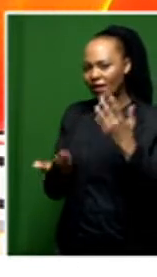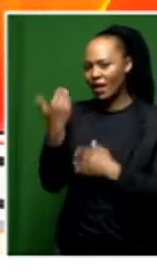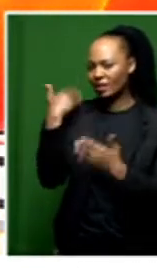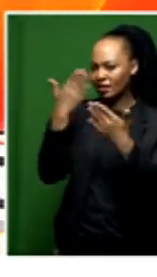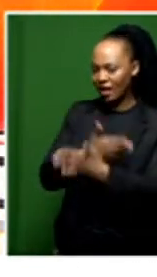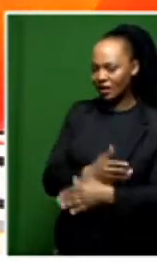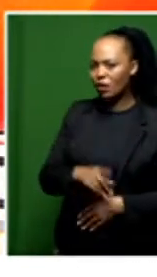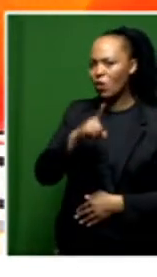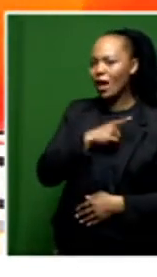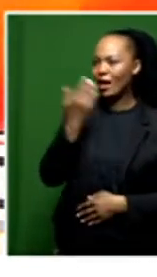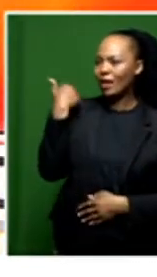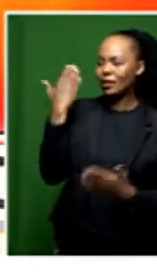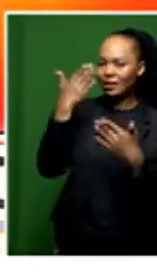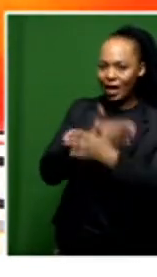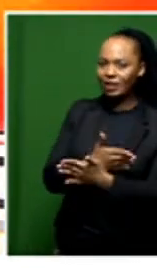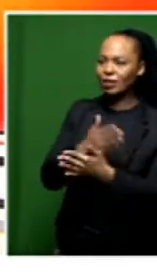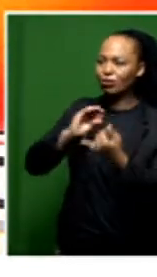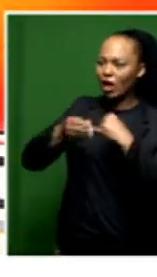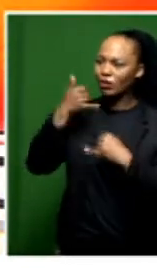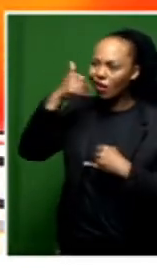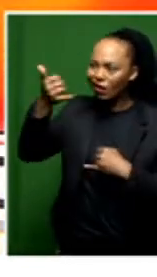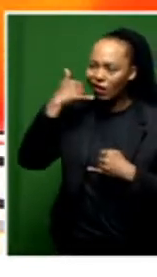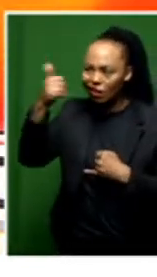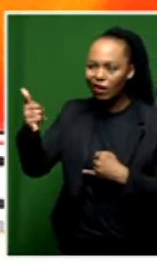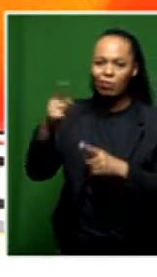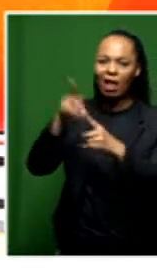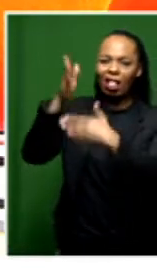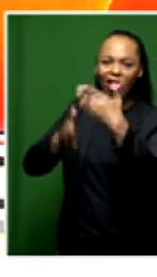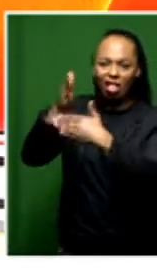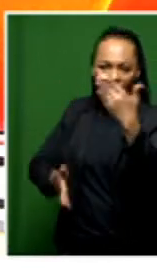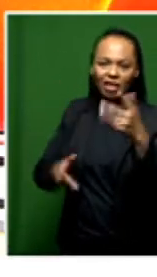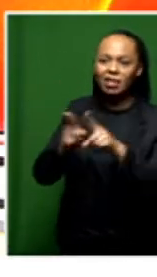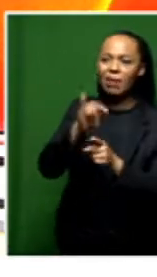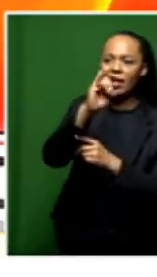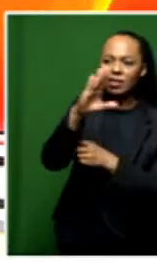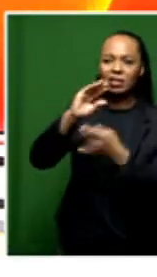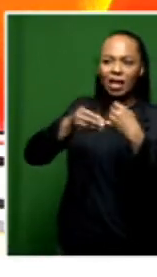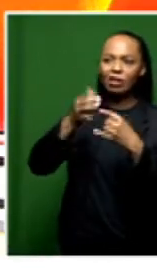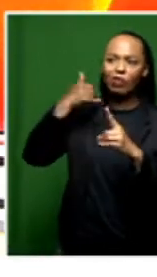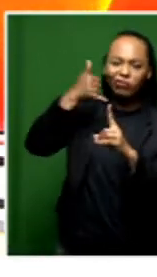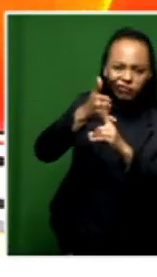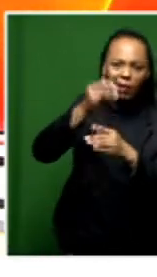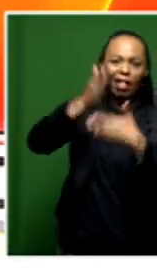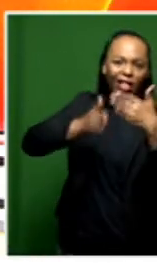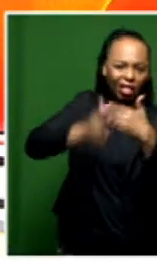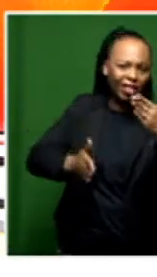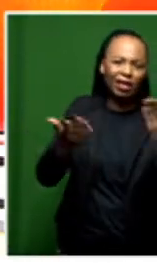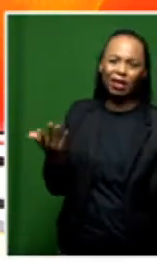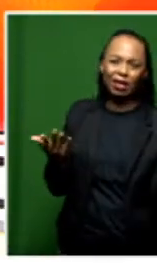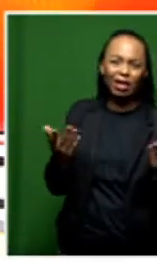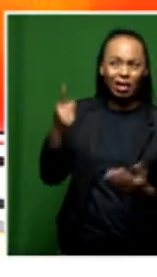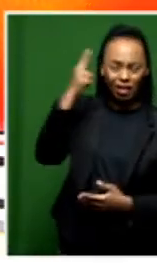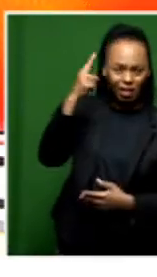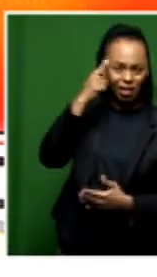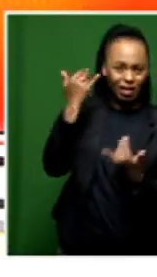night, we struggled to get hold of you and the IEC officials to get a sense of what exactly happened and what it means in the coming days. So do you think